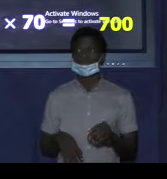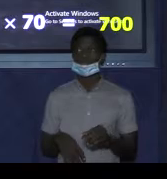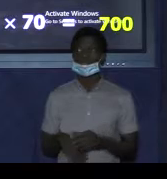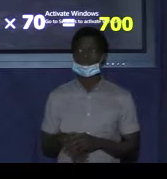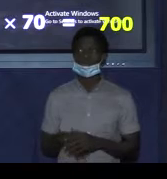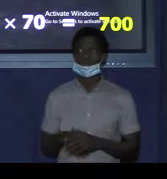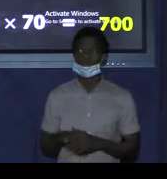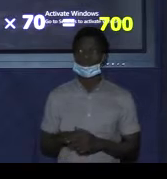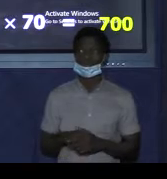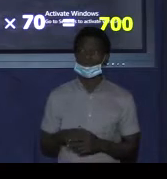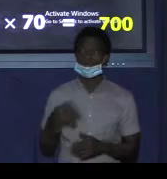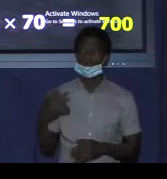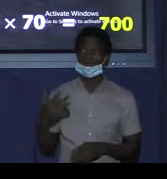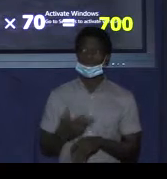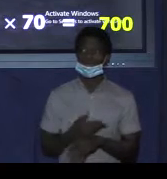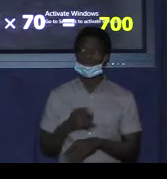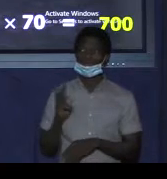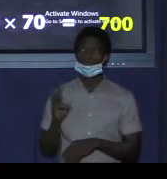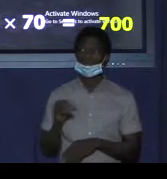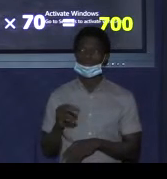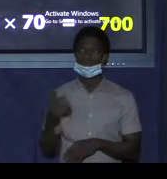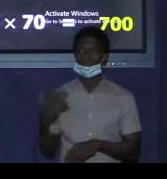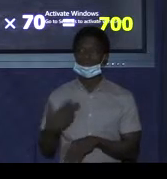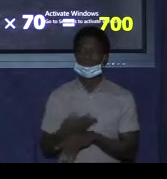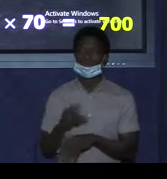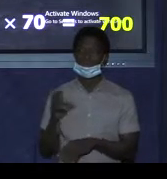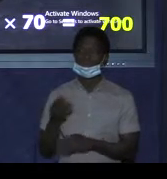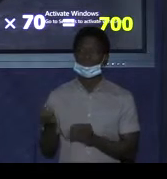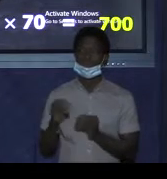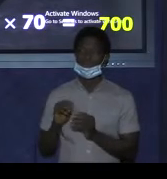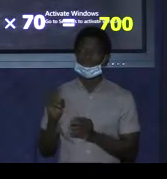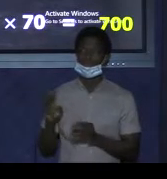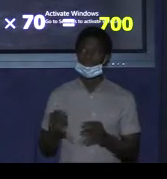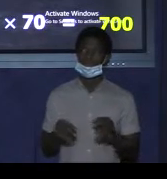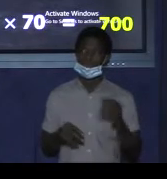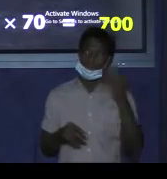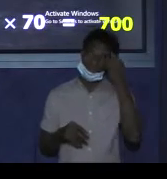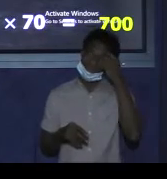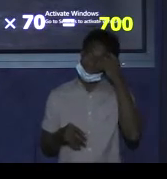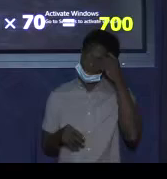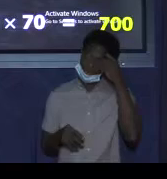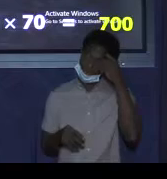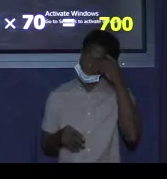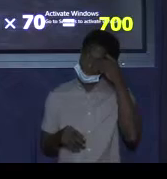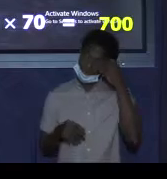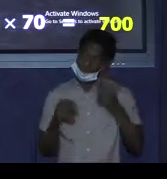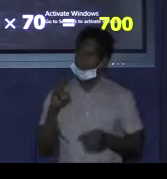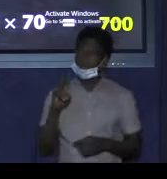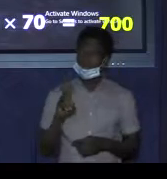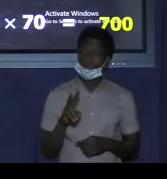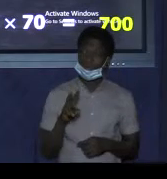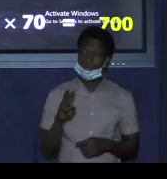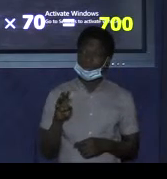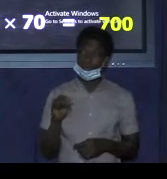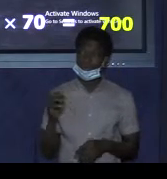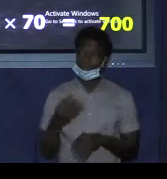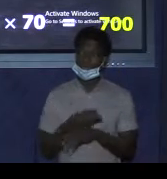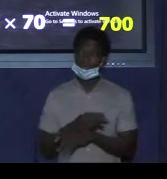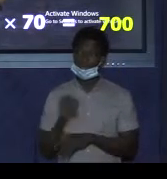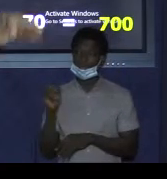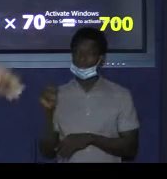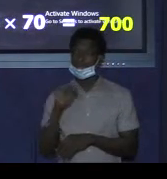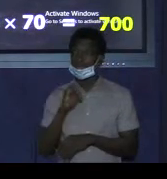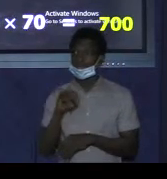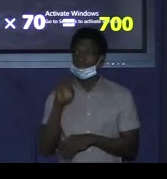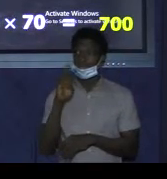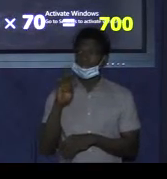times 60. In this case, you just multiply 3 by 6. And remember the shortcut? We just add 0. 3 times 60 is 180. 40